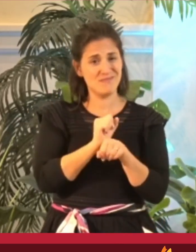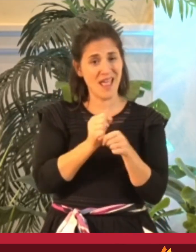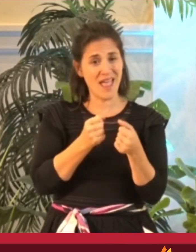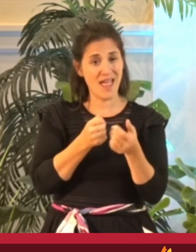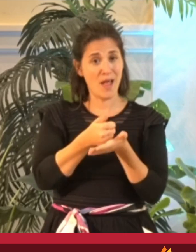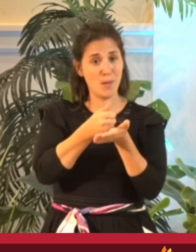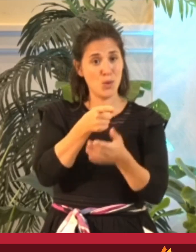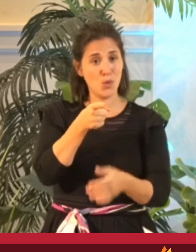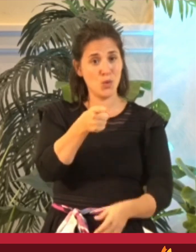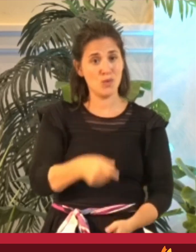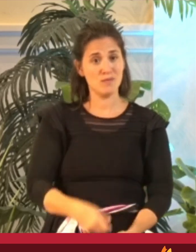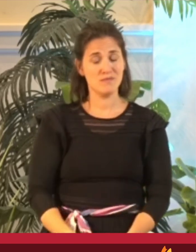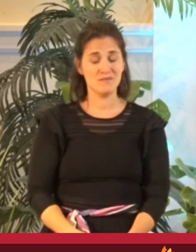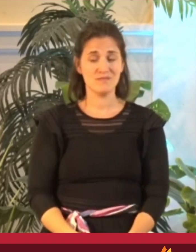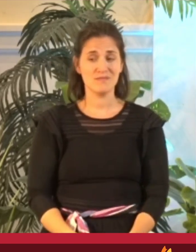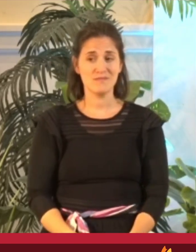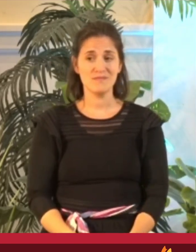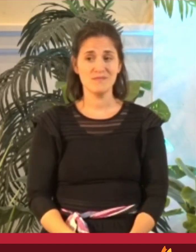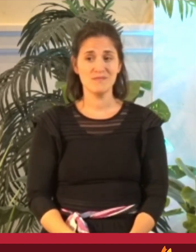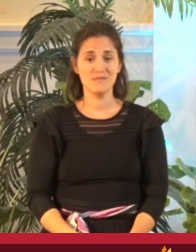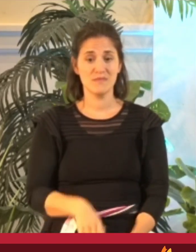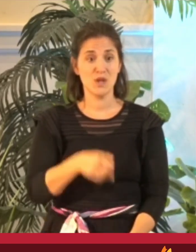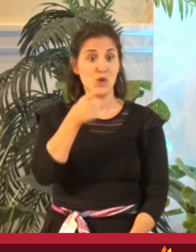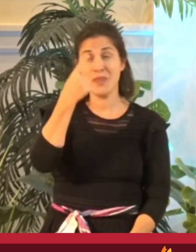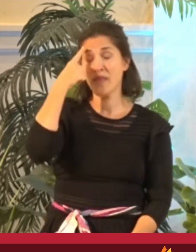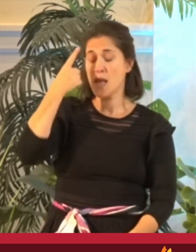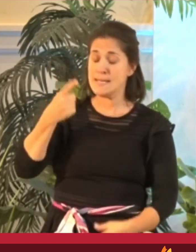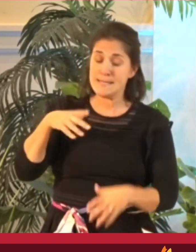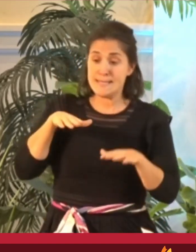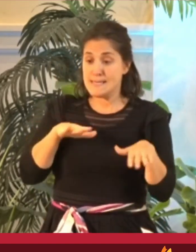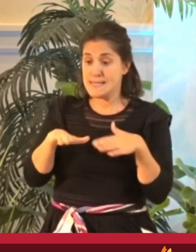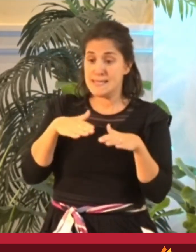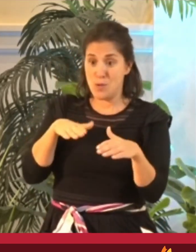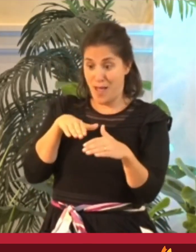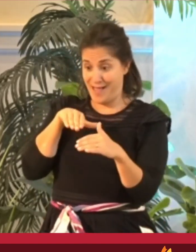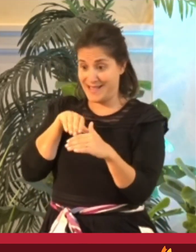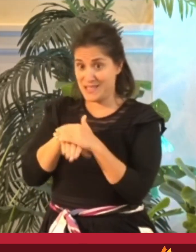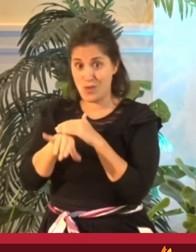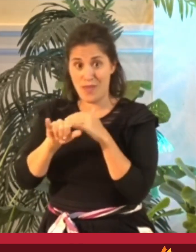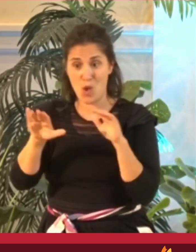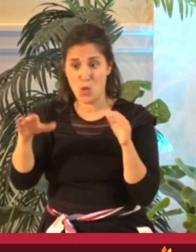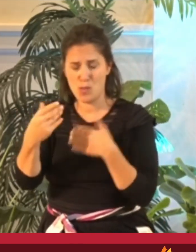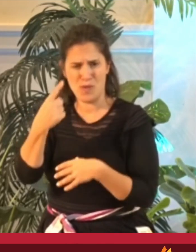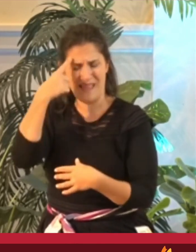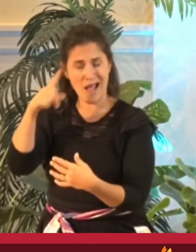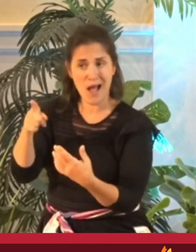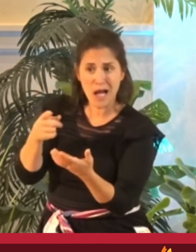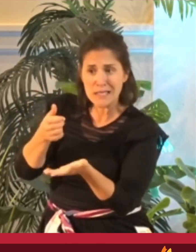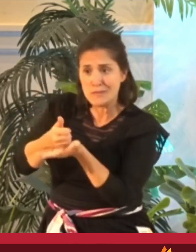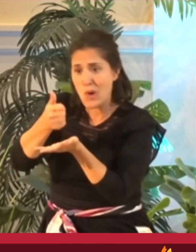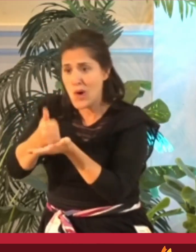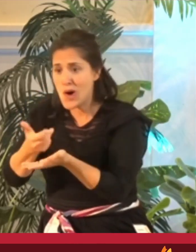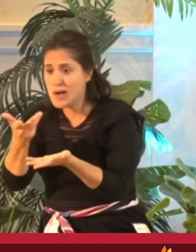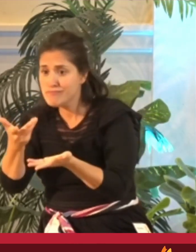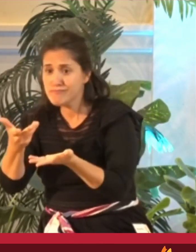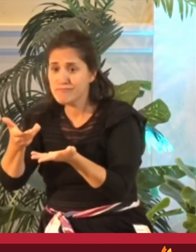You went in to serve but walked away with something you didn't expect, whether it was